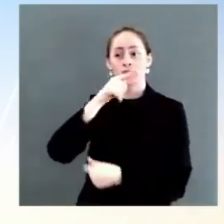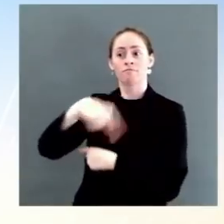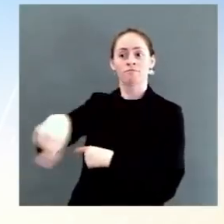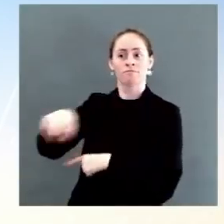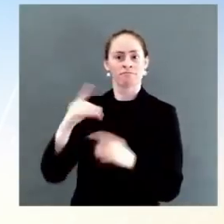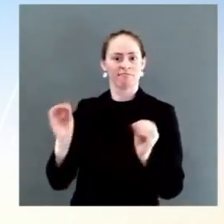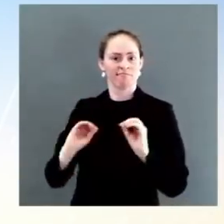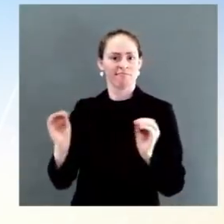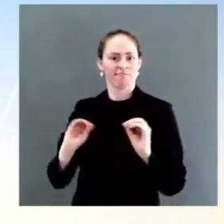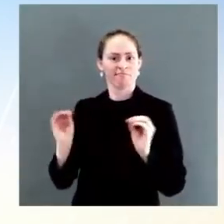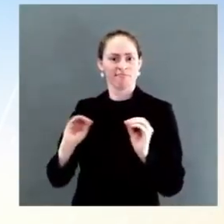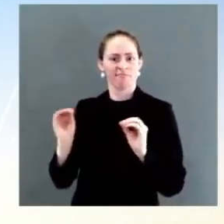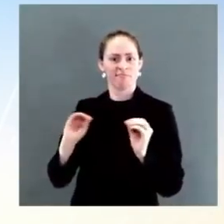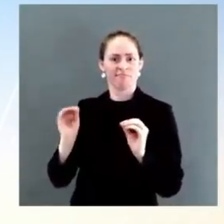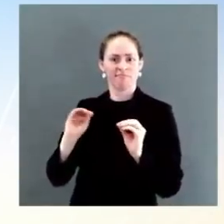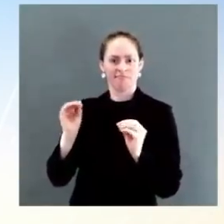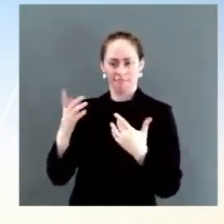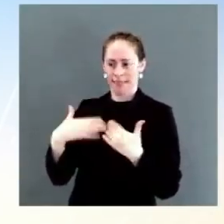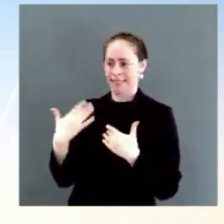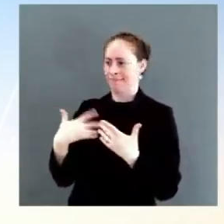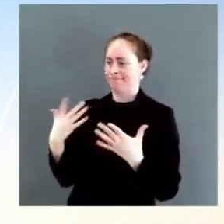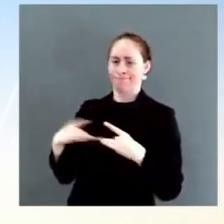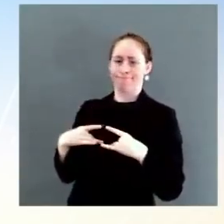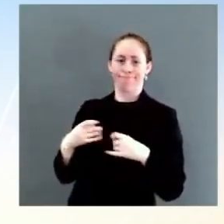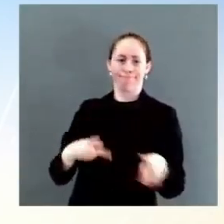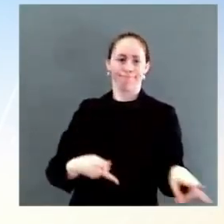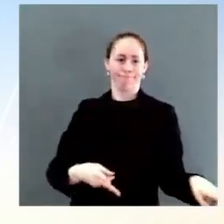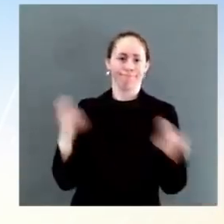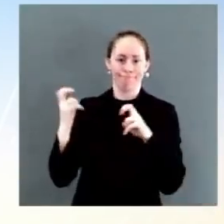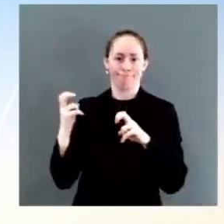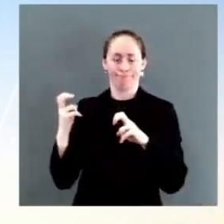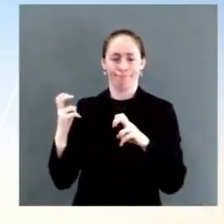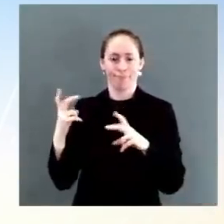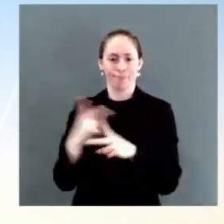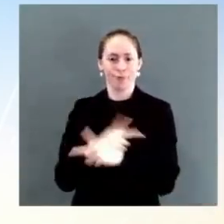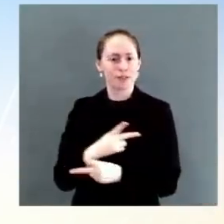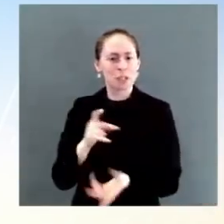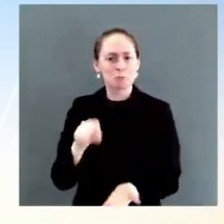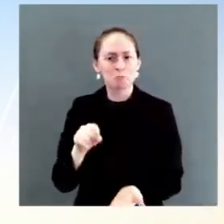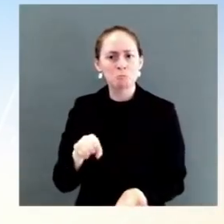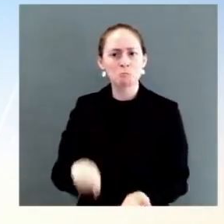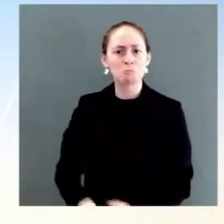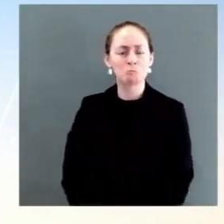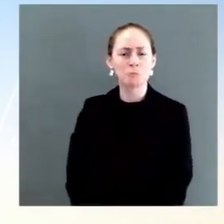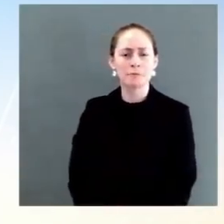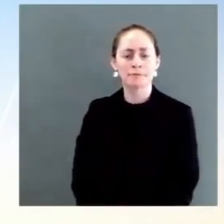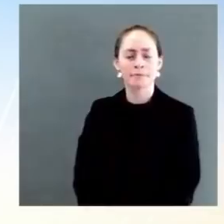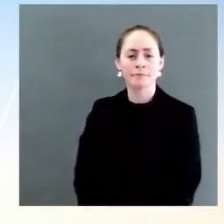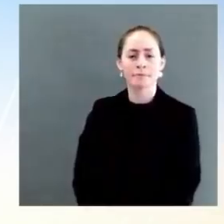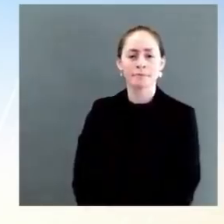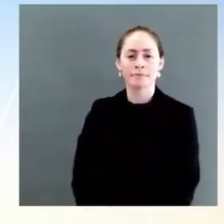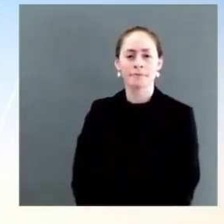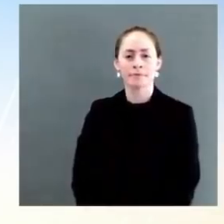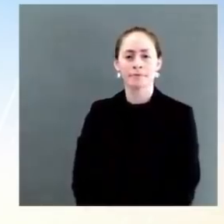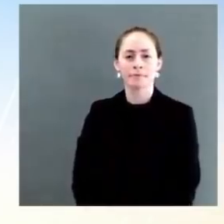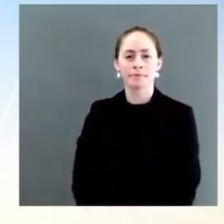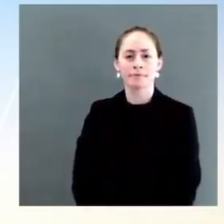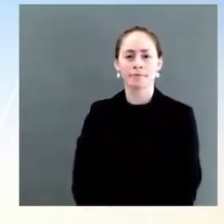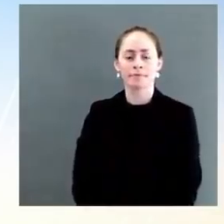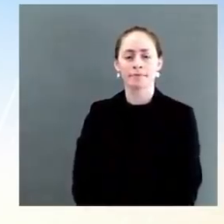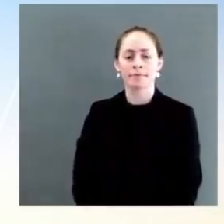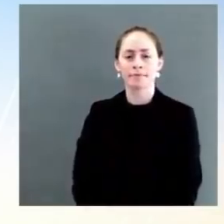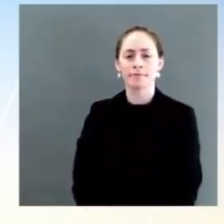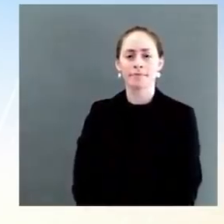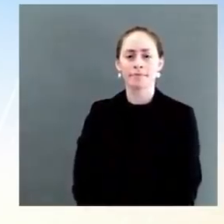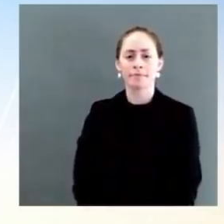Better, which is being negotiated in the Senate still, including the SALT deduction. Yeah. The president has said he wouldn't